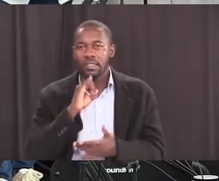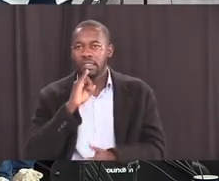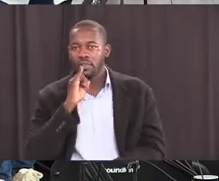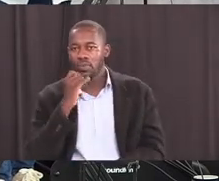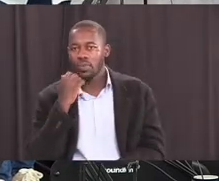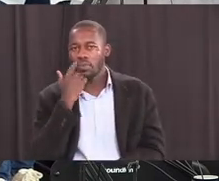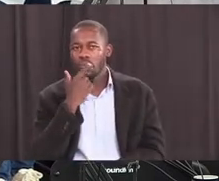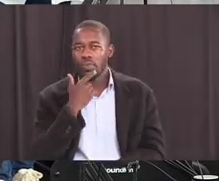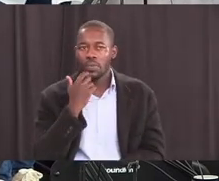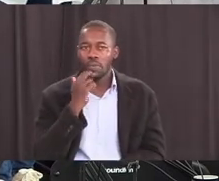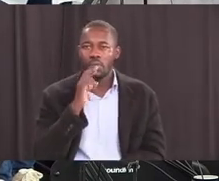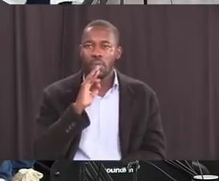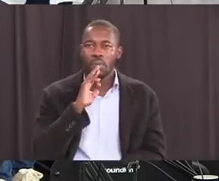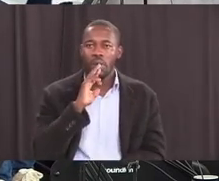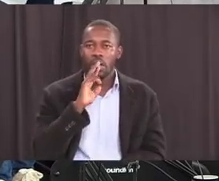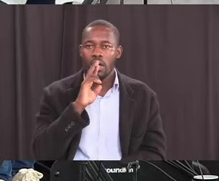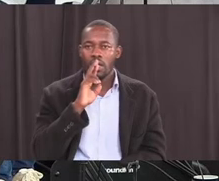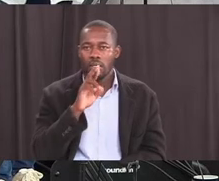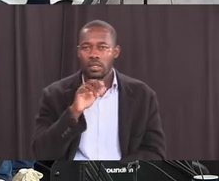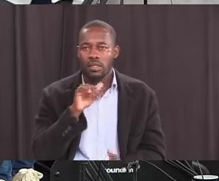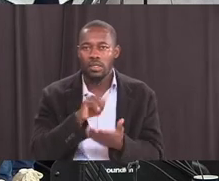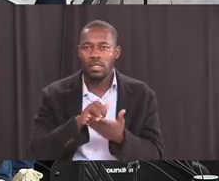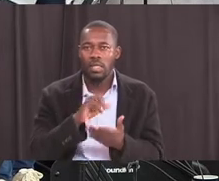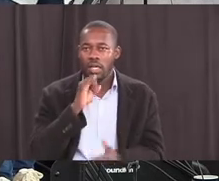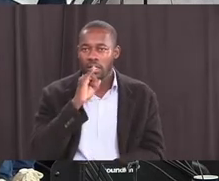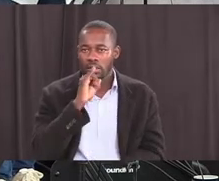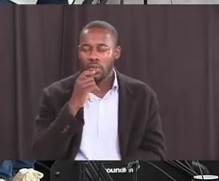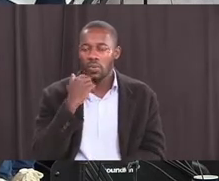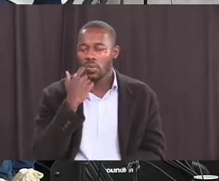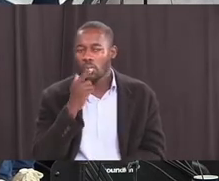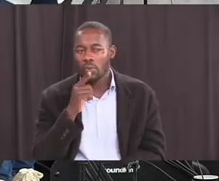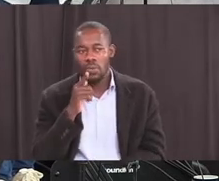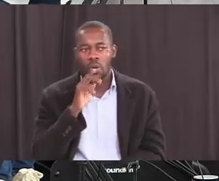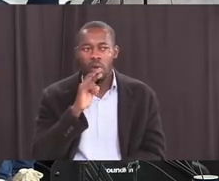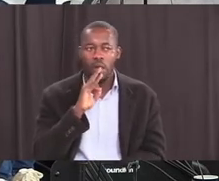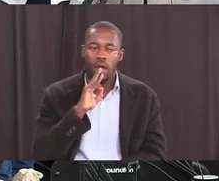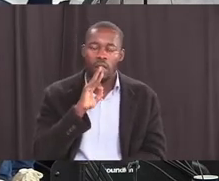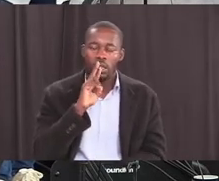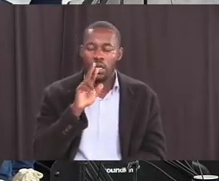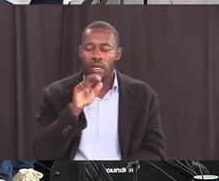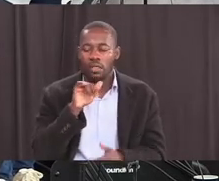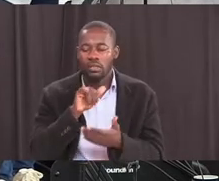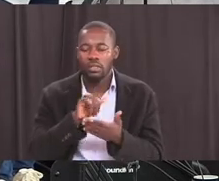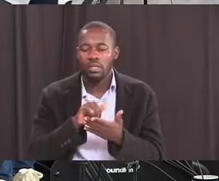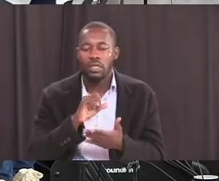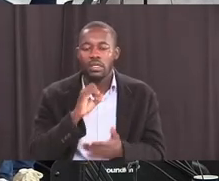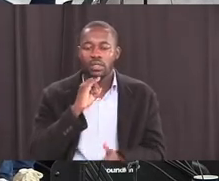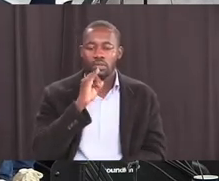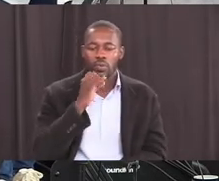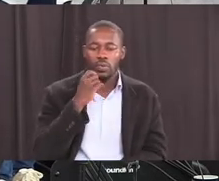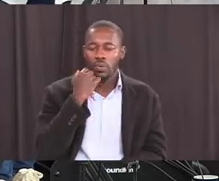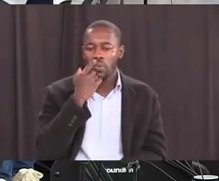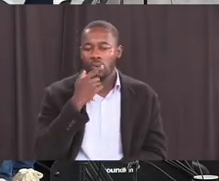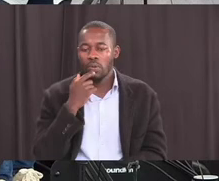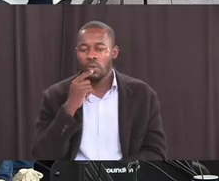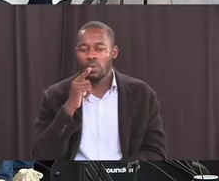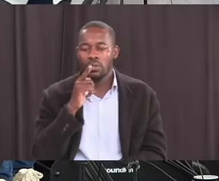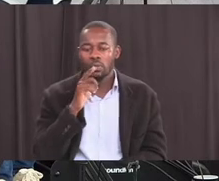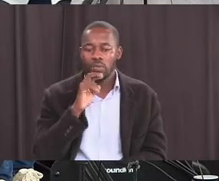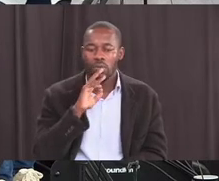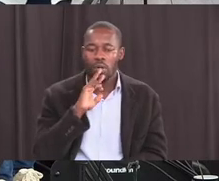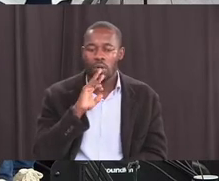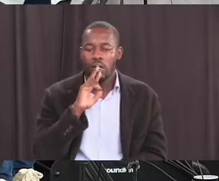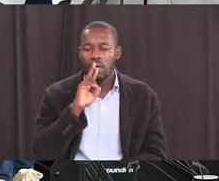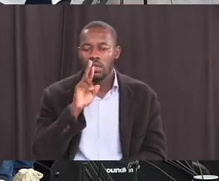you are. That is who you are. That is who you